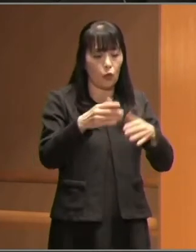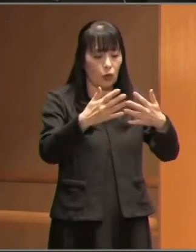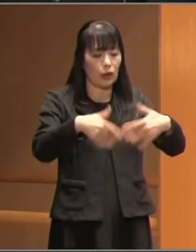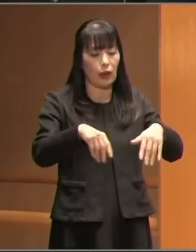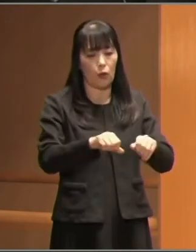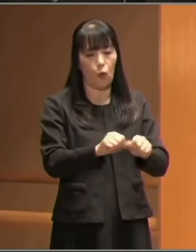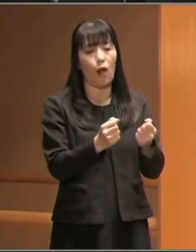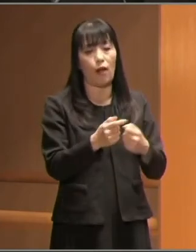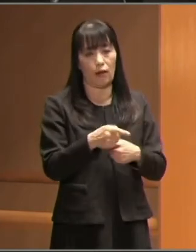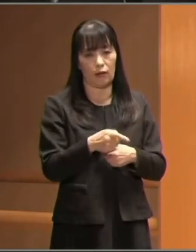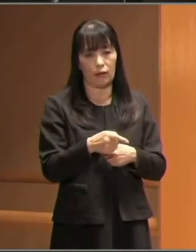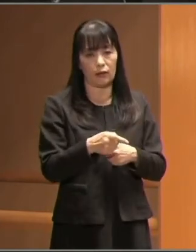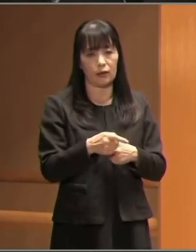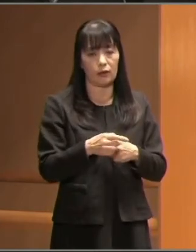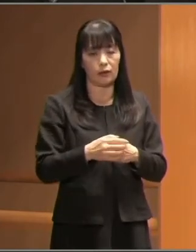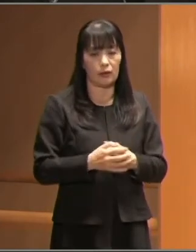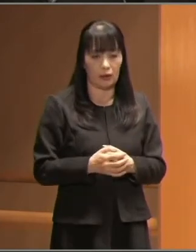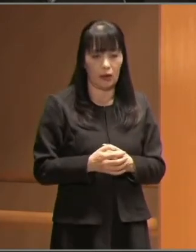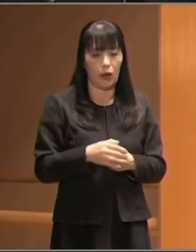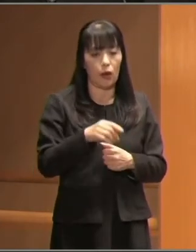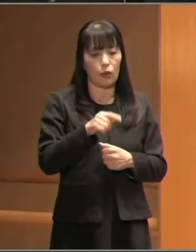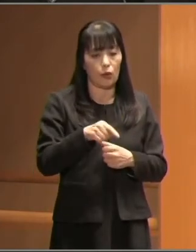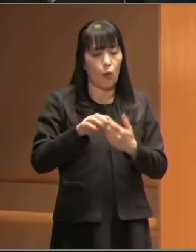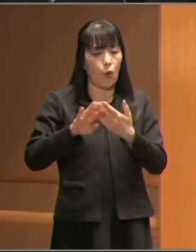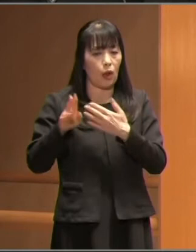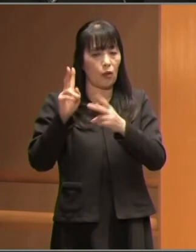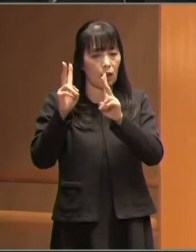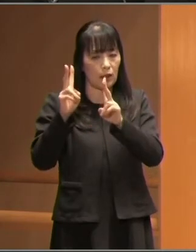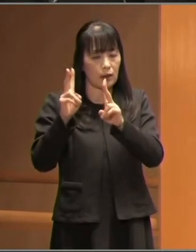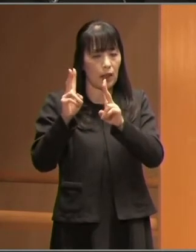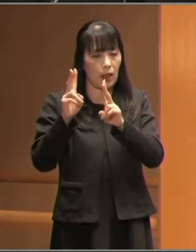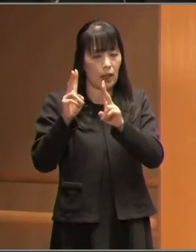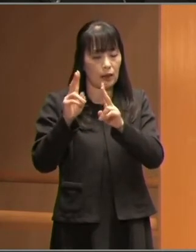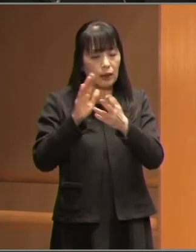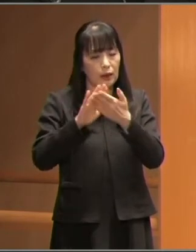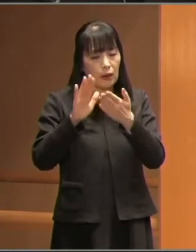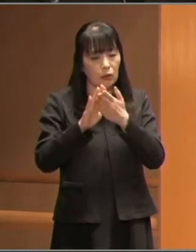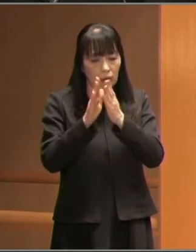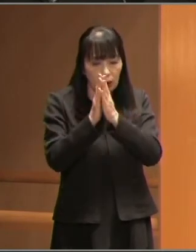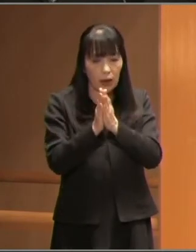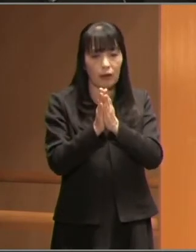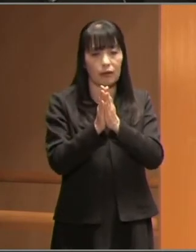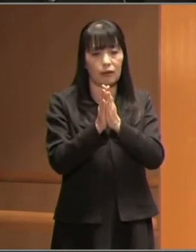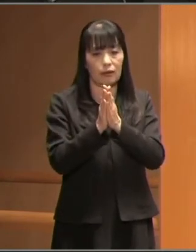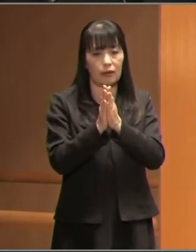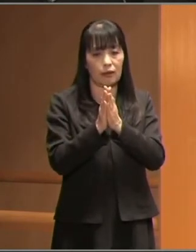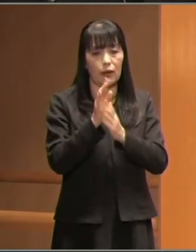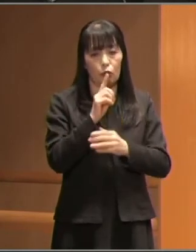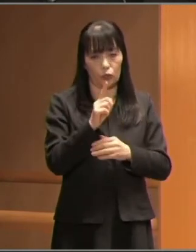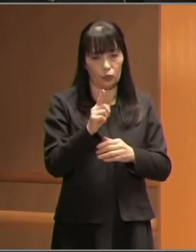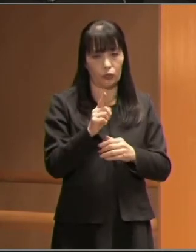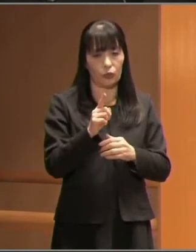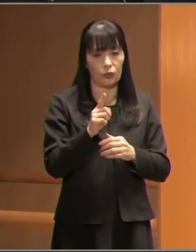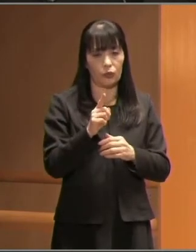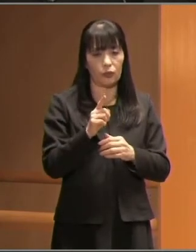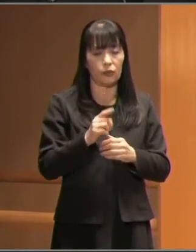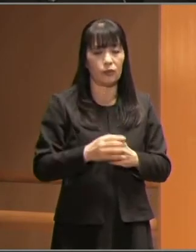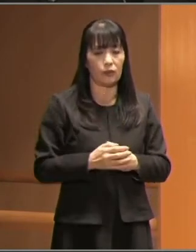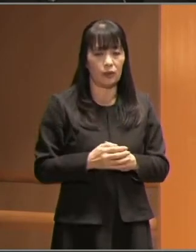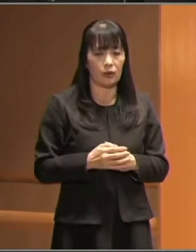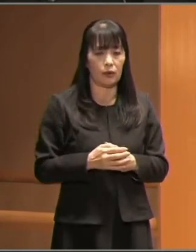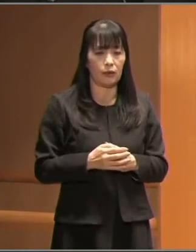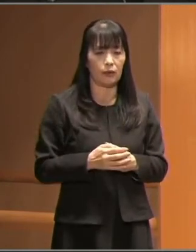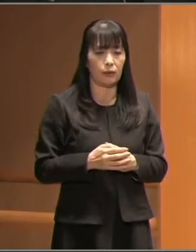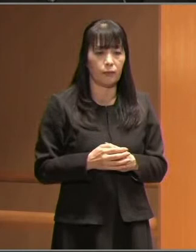well, certain part is broken, so we have to ask the machine company to repair it.